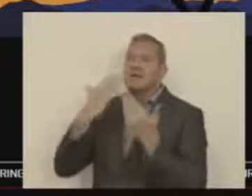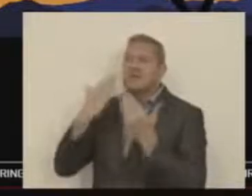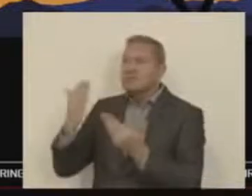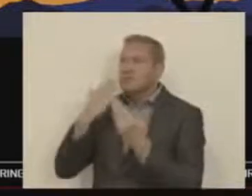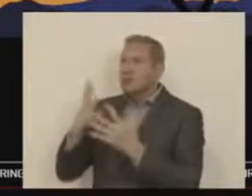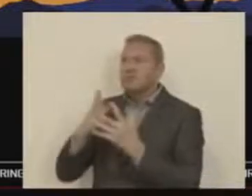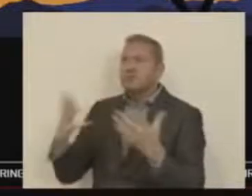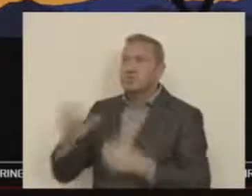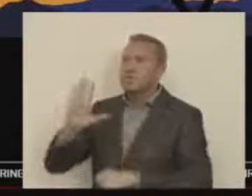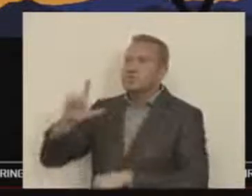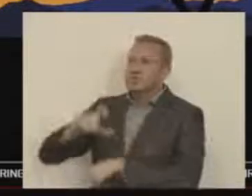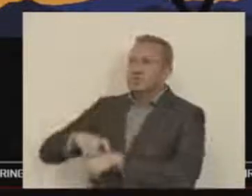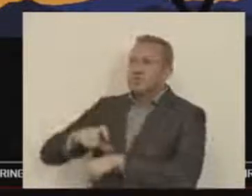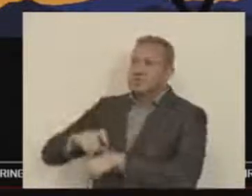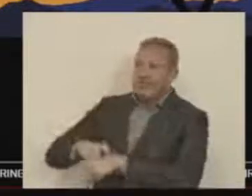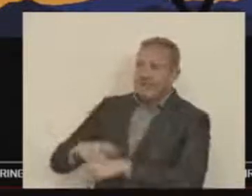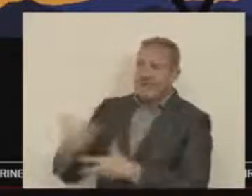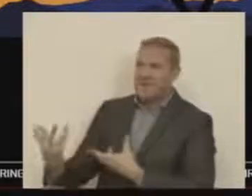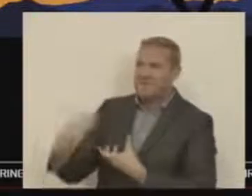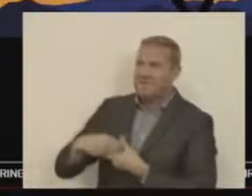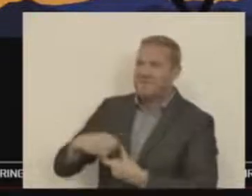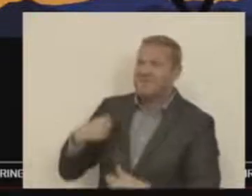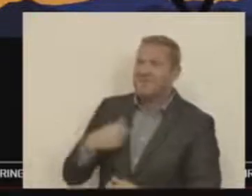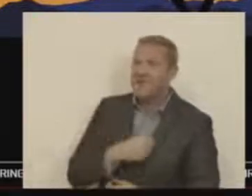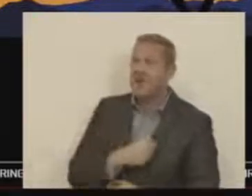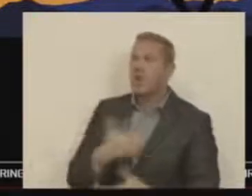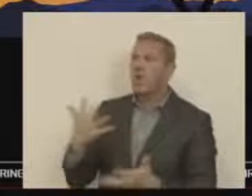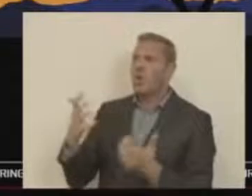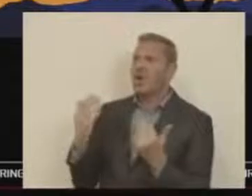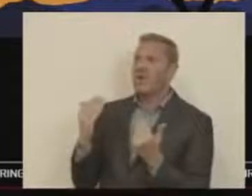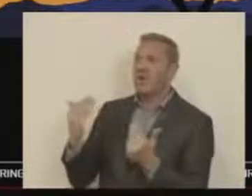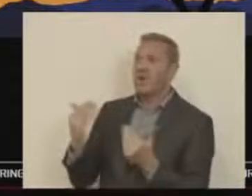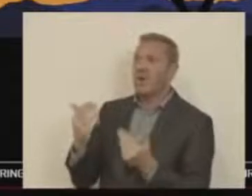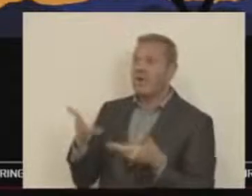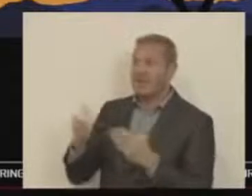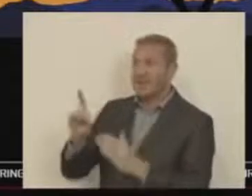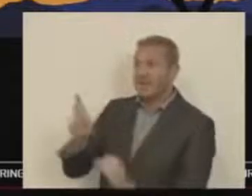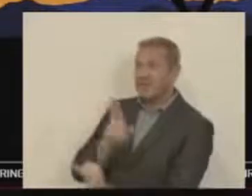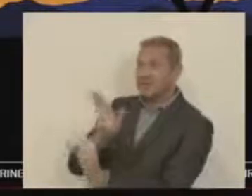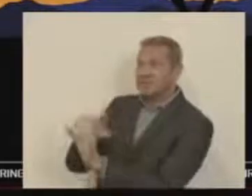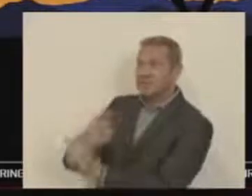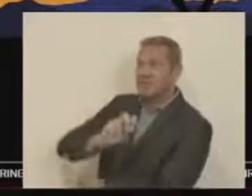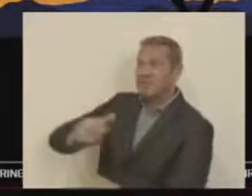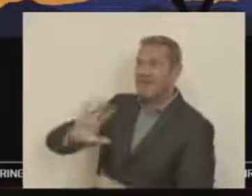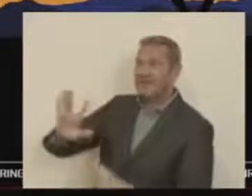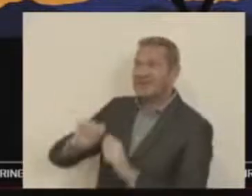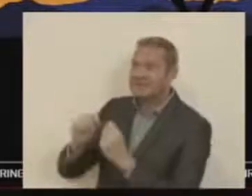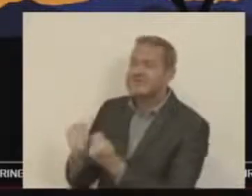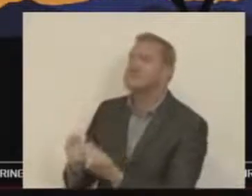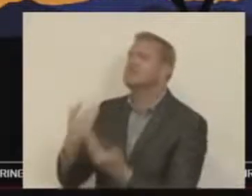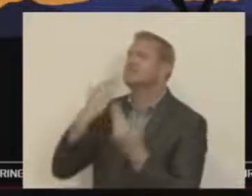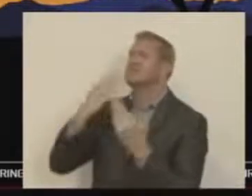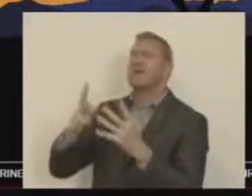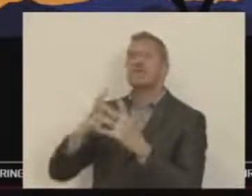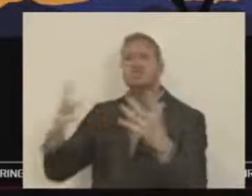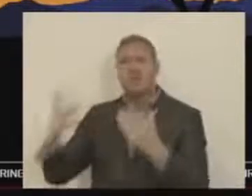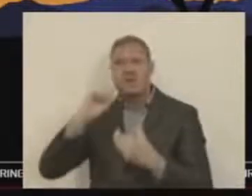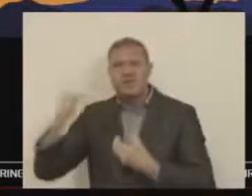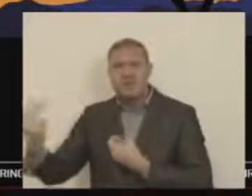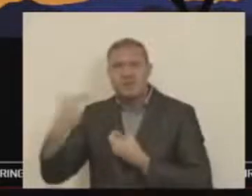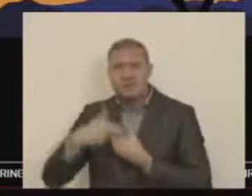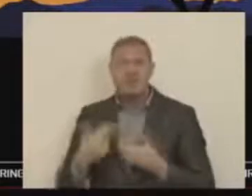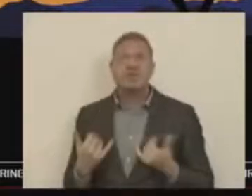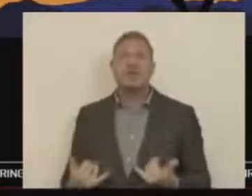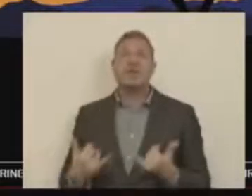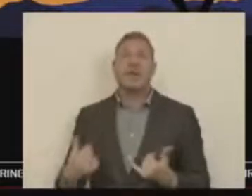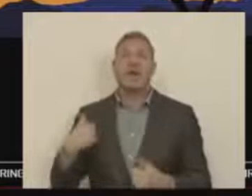up in Mojave. I want to be able to let you be able to join the rest of them, but thank you so much for joining us. Thank you for flying on LauncherOne, and we